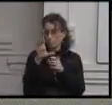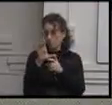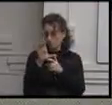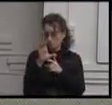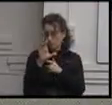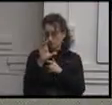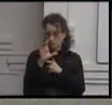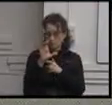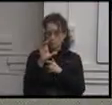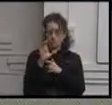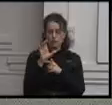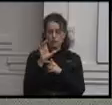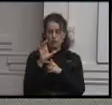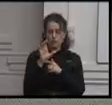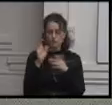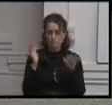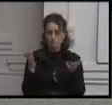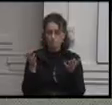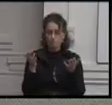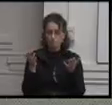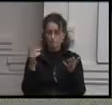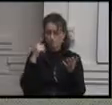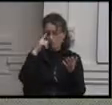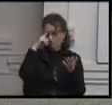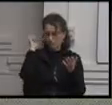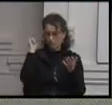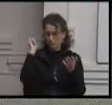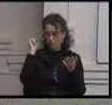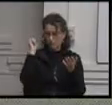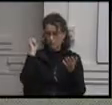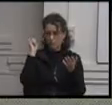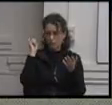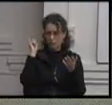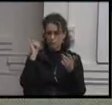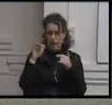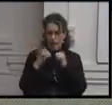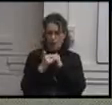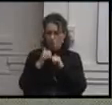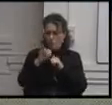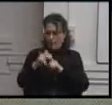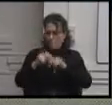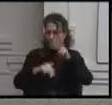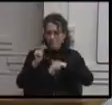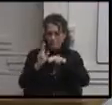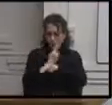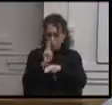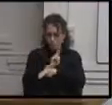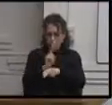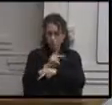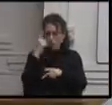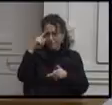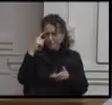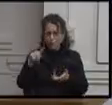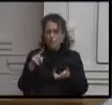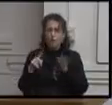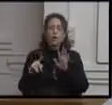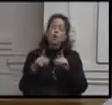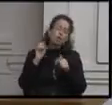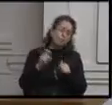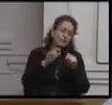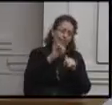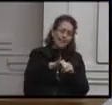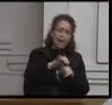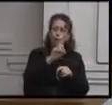Yes. So, and that's because of current use there in the building? Well, it could be a combination of the current use and the